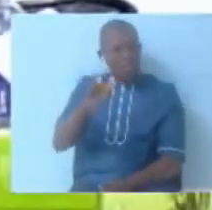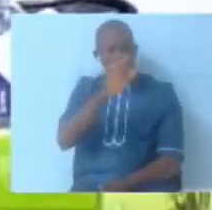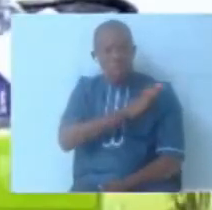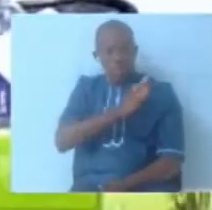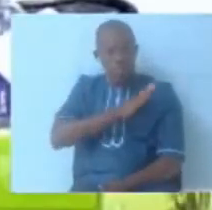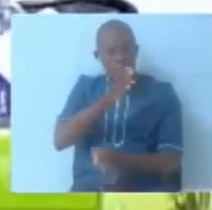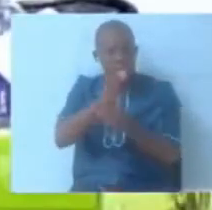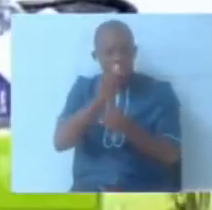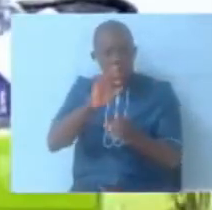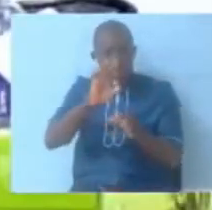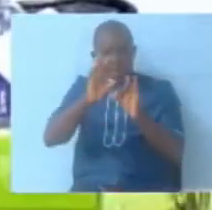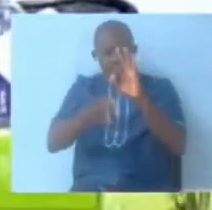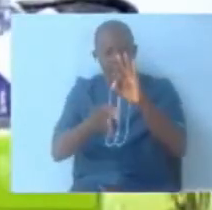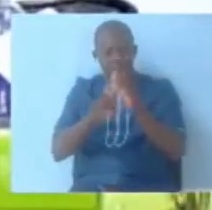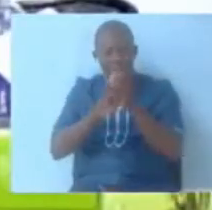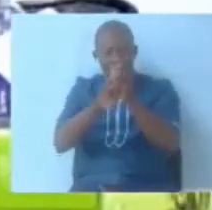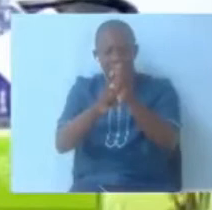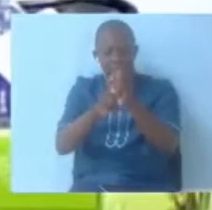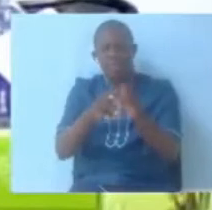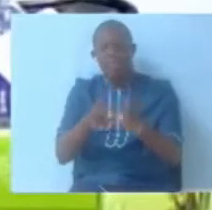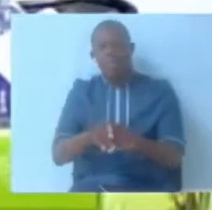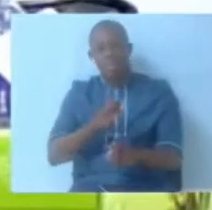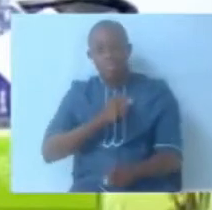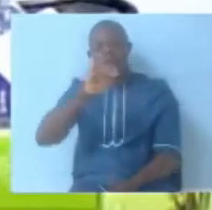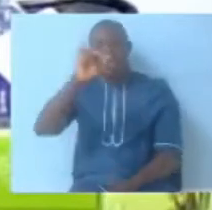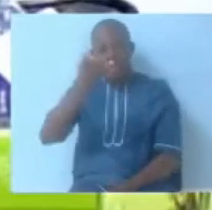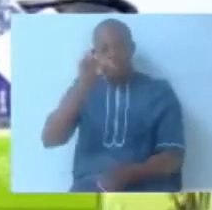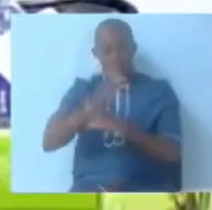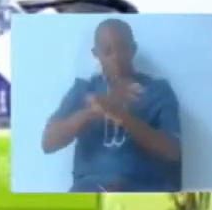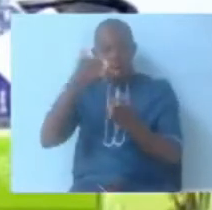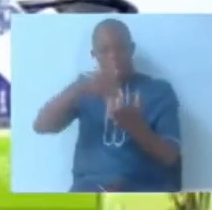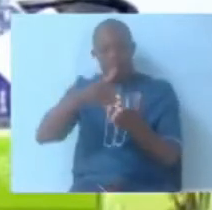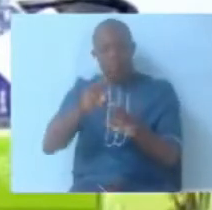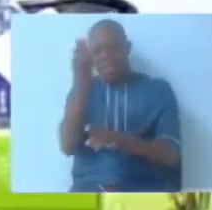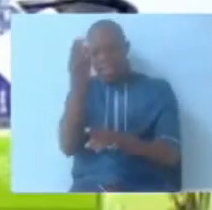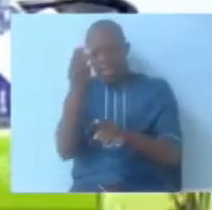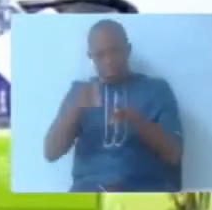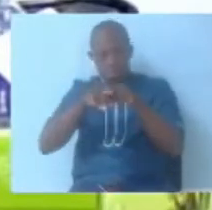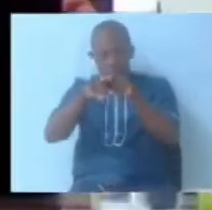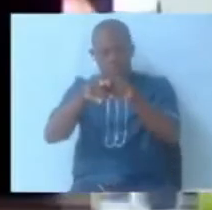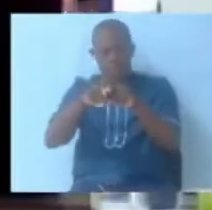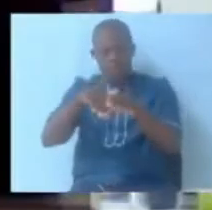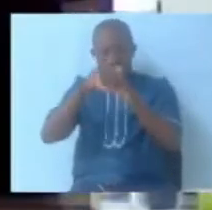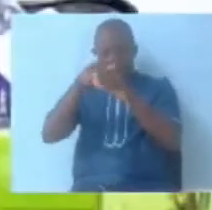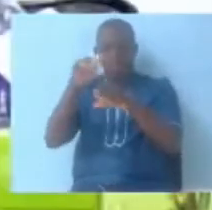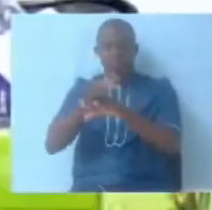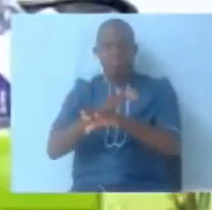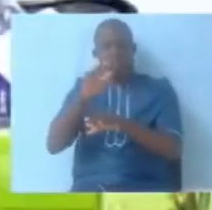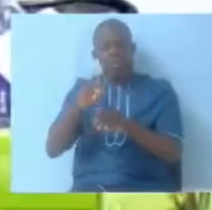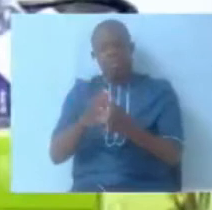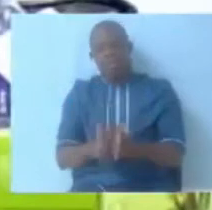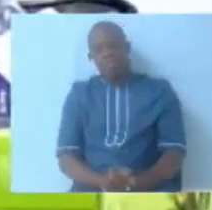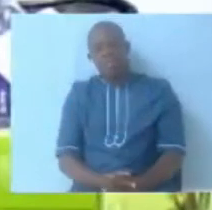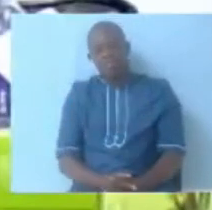was. He came along with three of his colleagues. Atena akafunyulu mosabale natanyola. Magistrate Sadiq